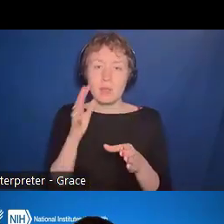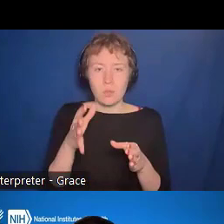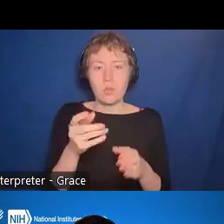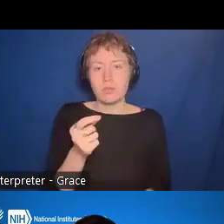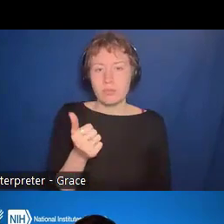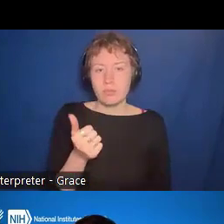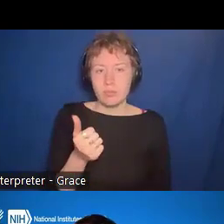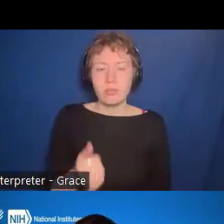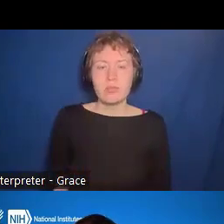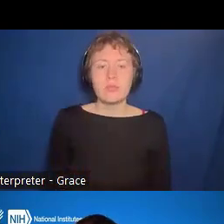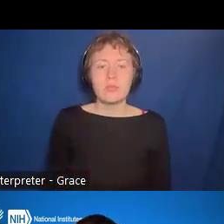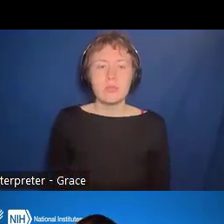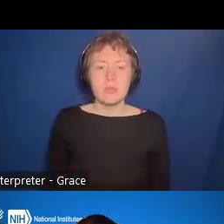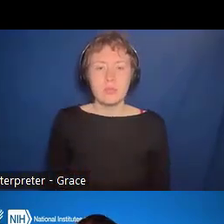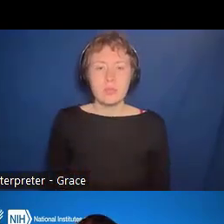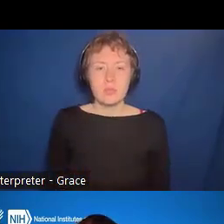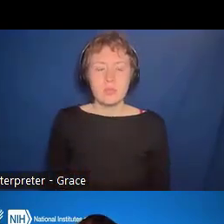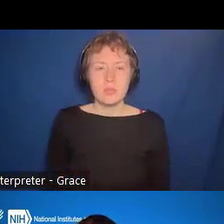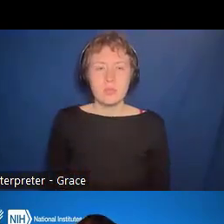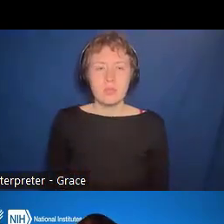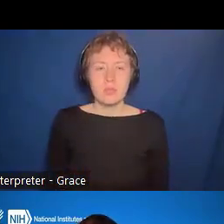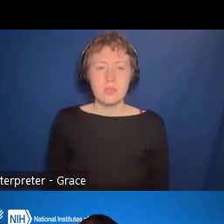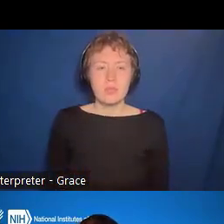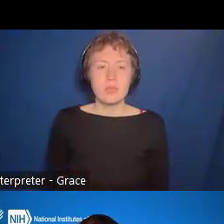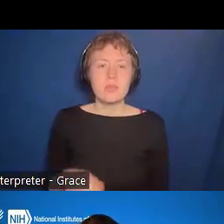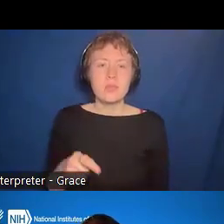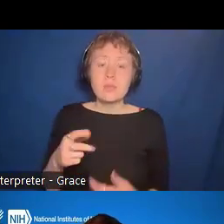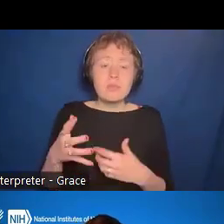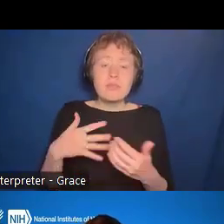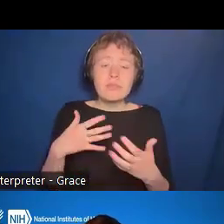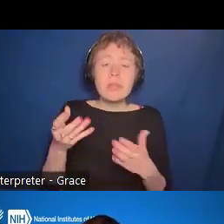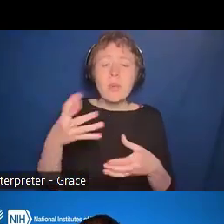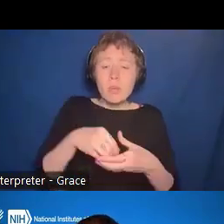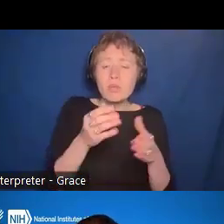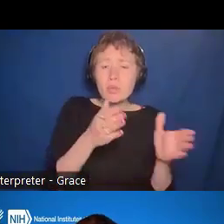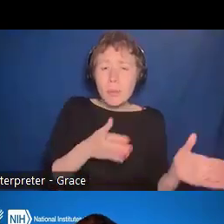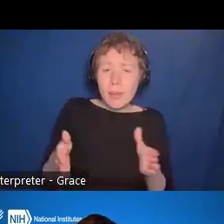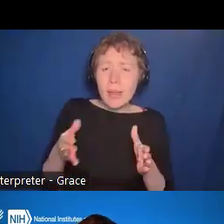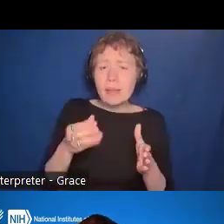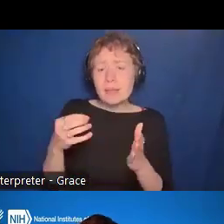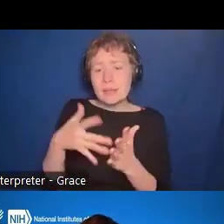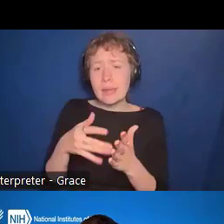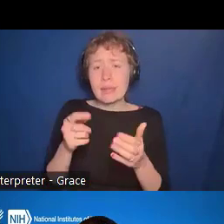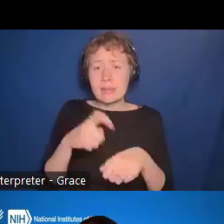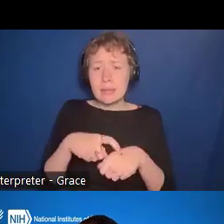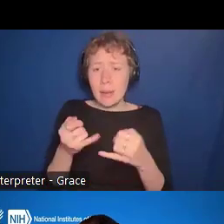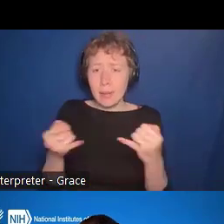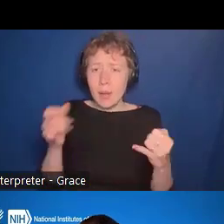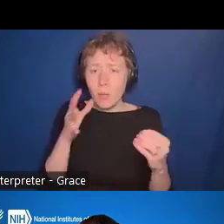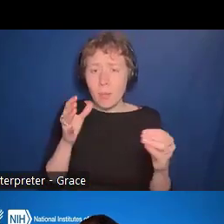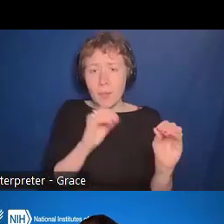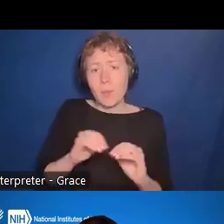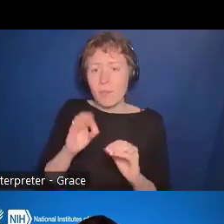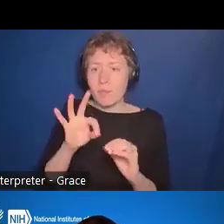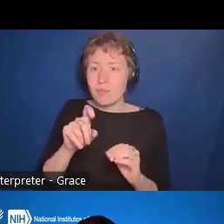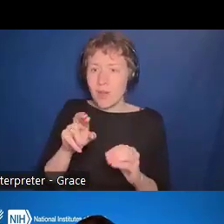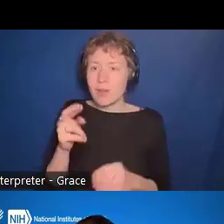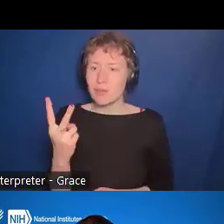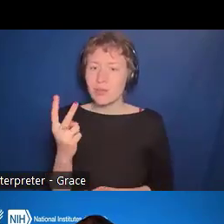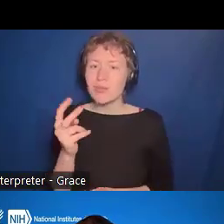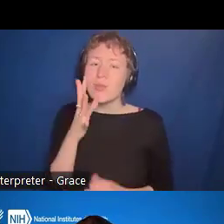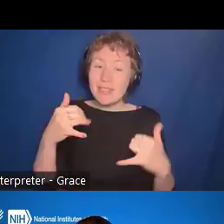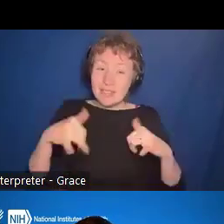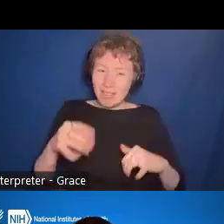though inclusion plans and study timeline are being moved to factor 2, you'll still see the drop-down for